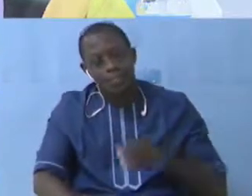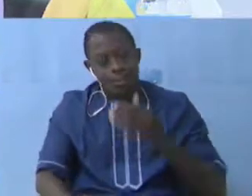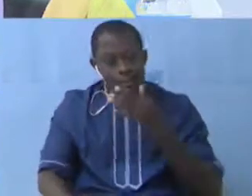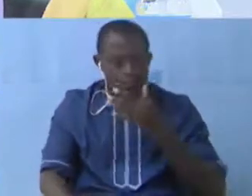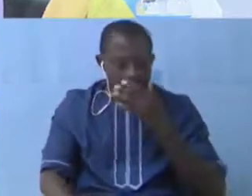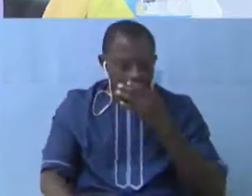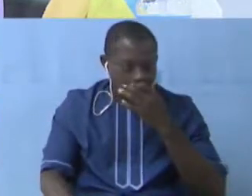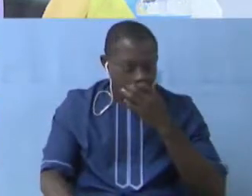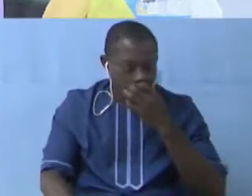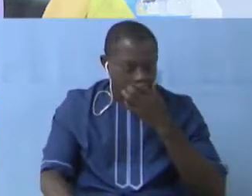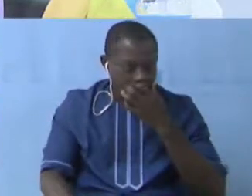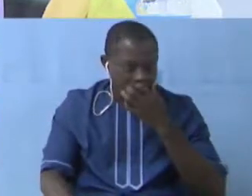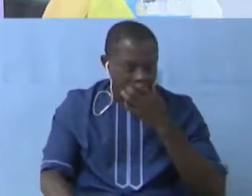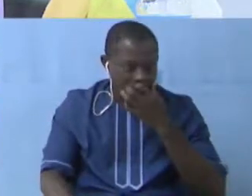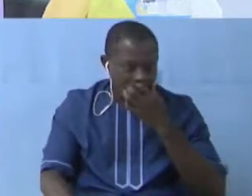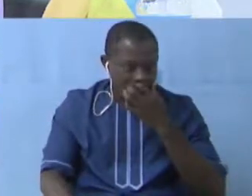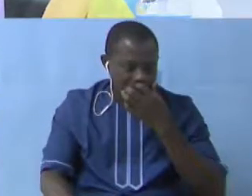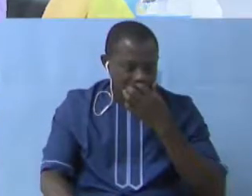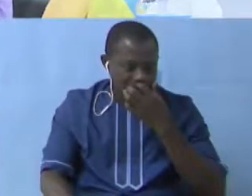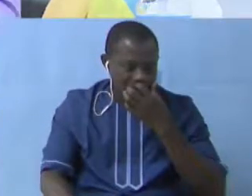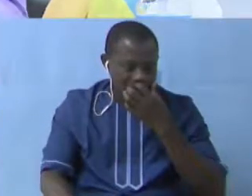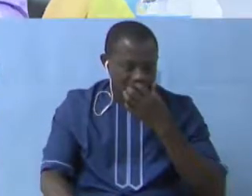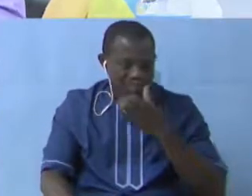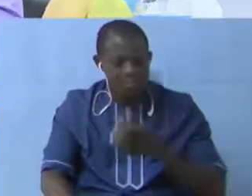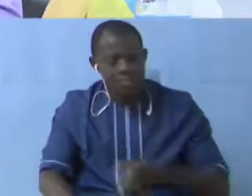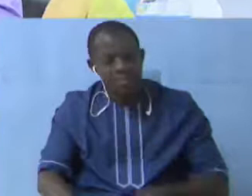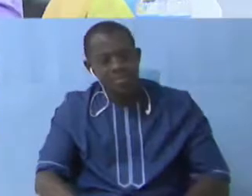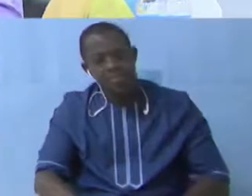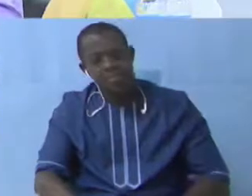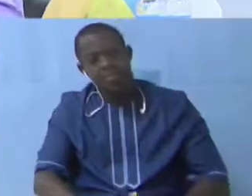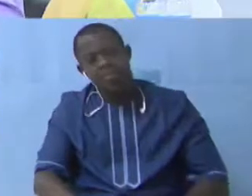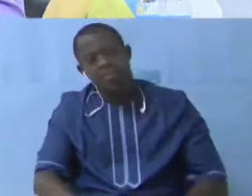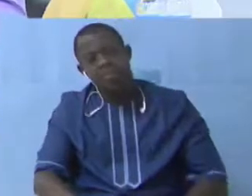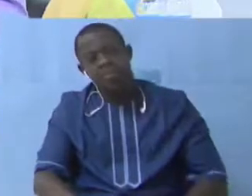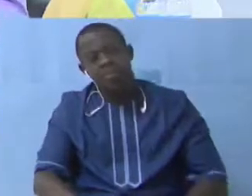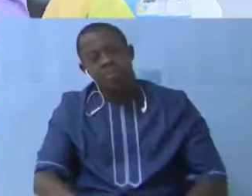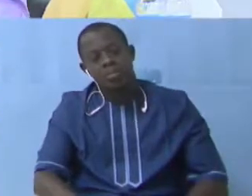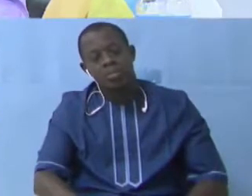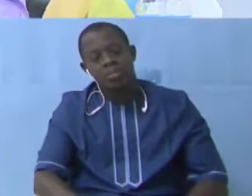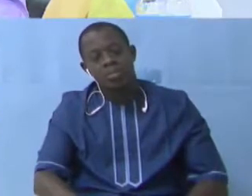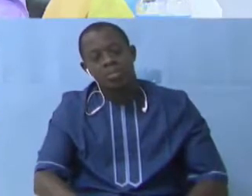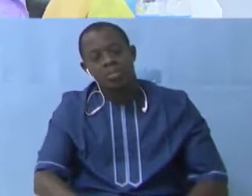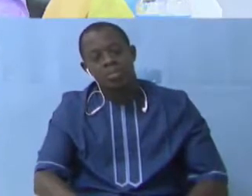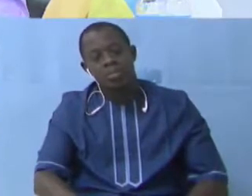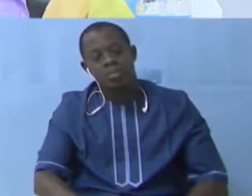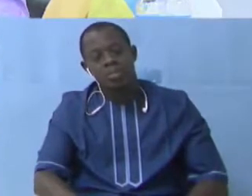li nga xam ne ni yelloo na koy di saxoon na koy tamit di Gambia.